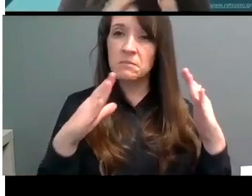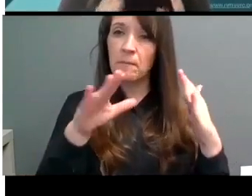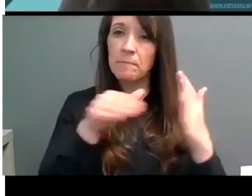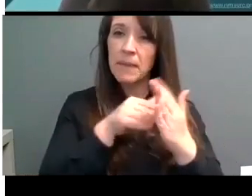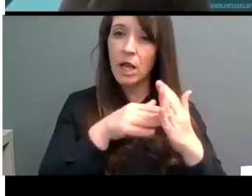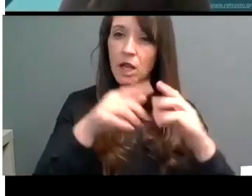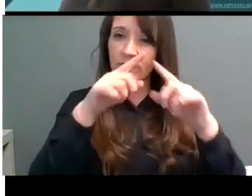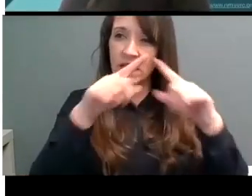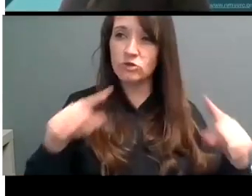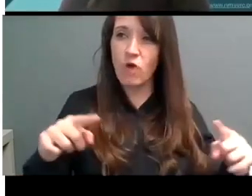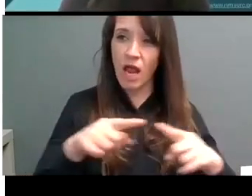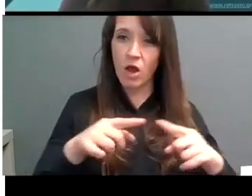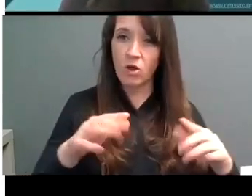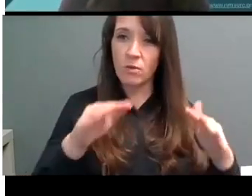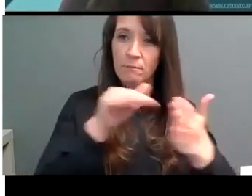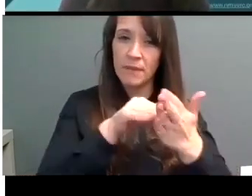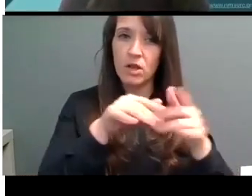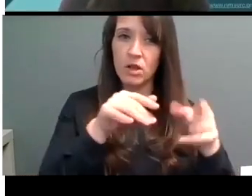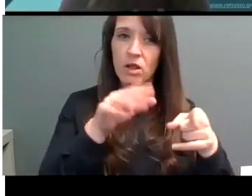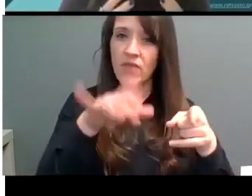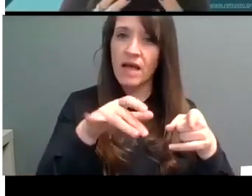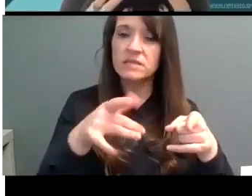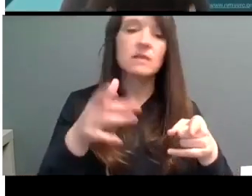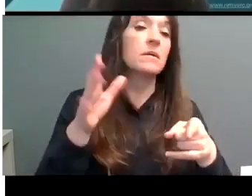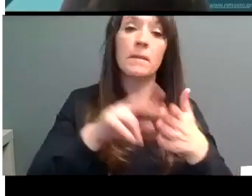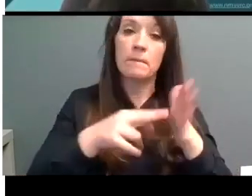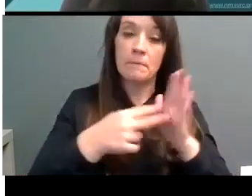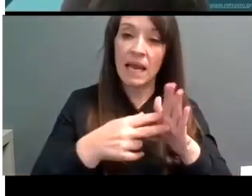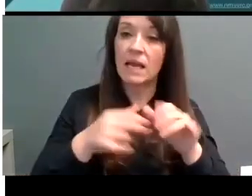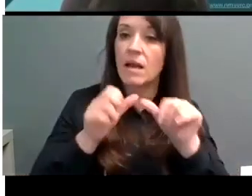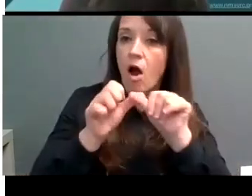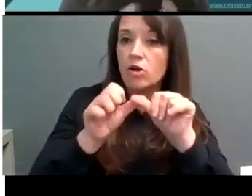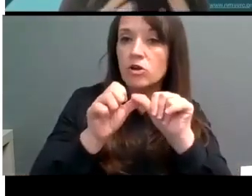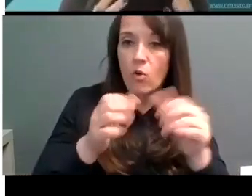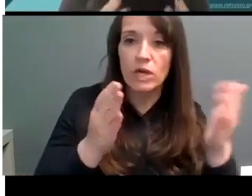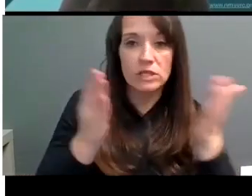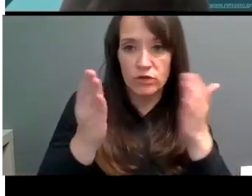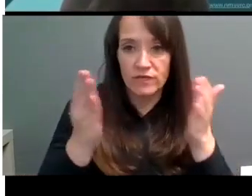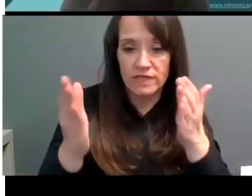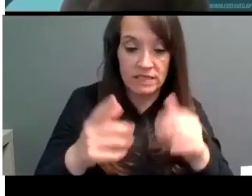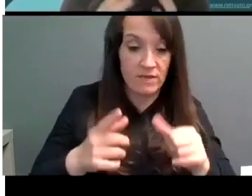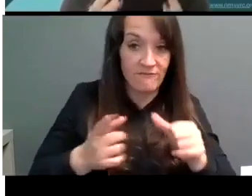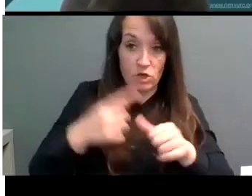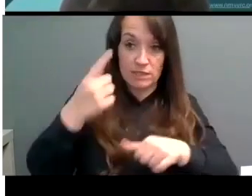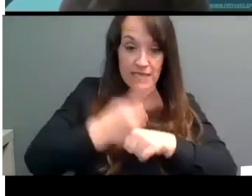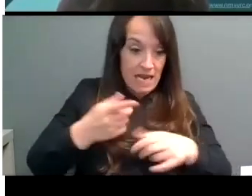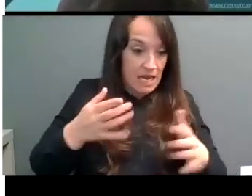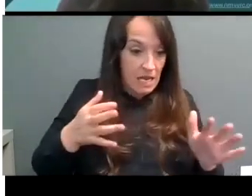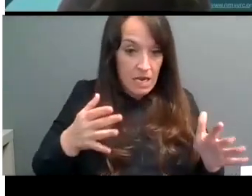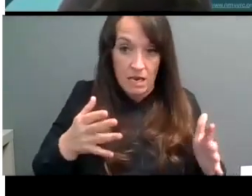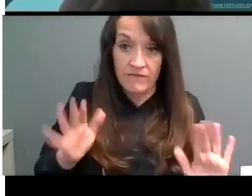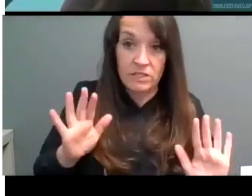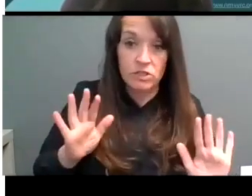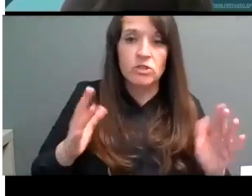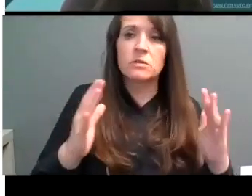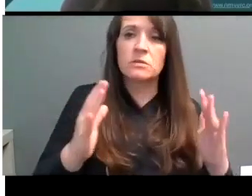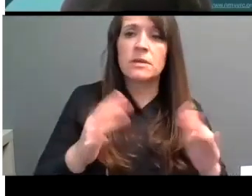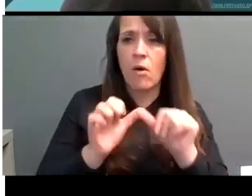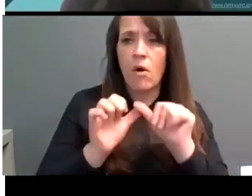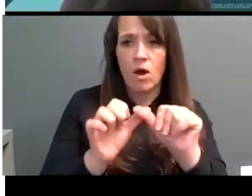to provide ongoing services. And those can be provided through Resiliency Center, through case management, through community